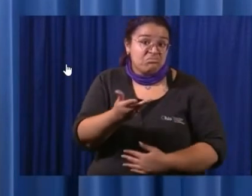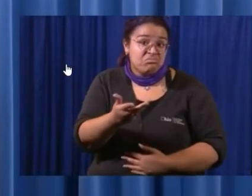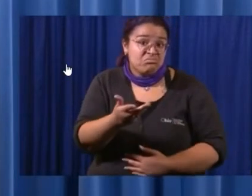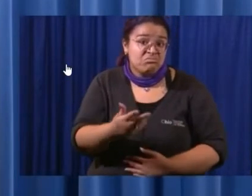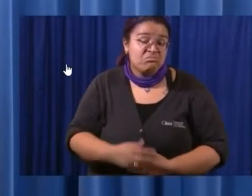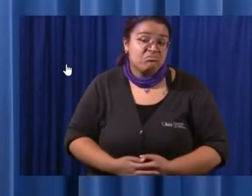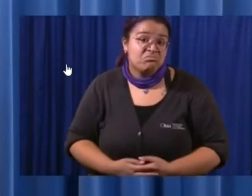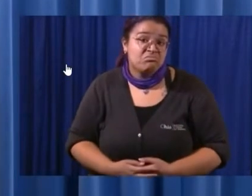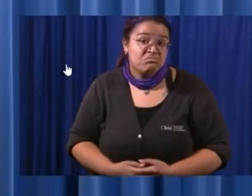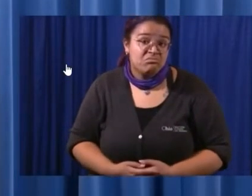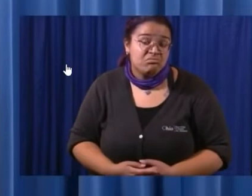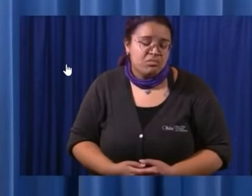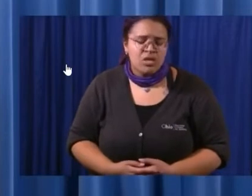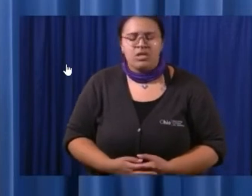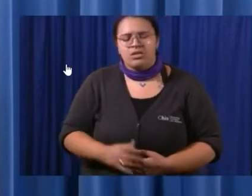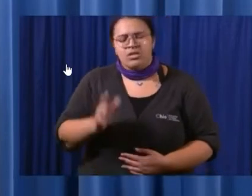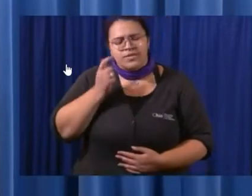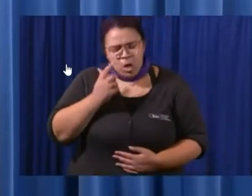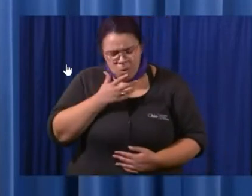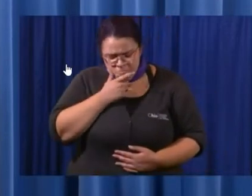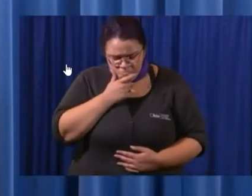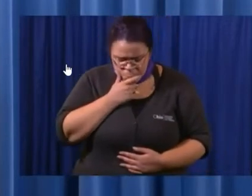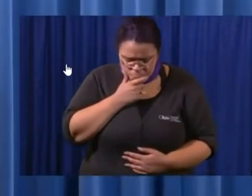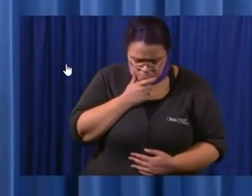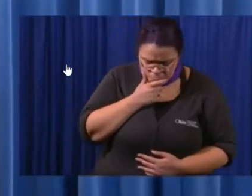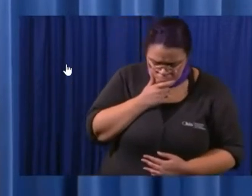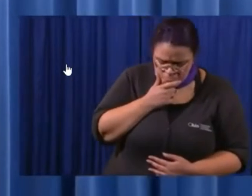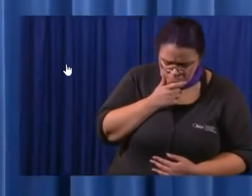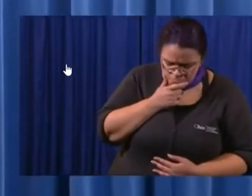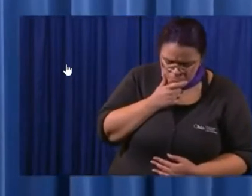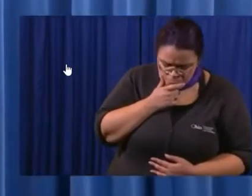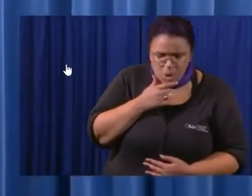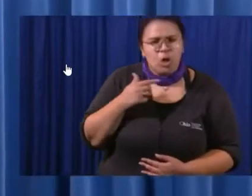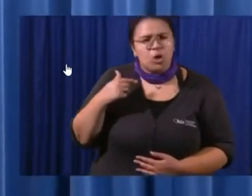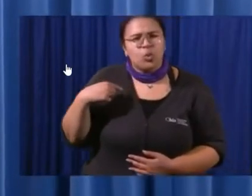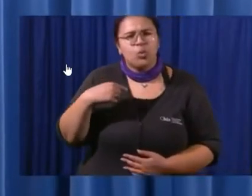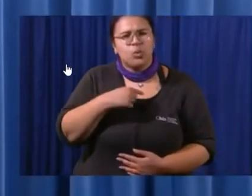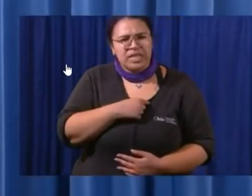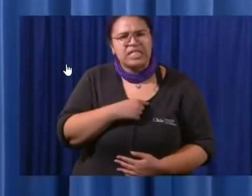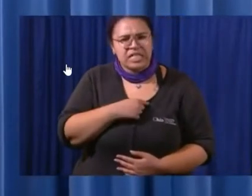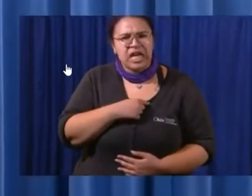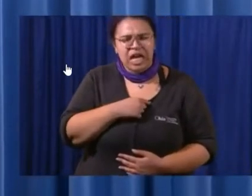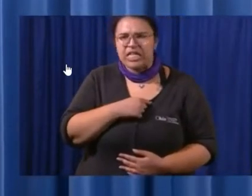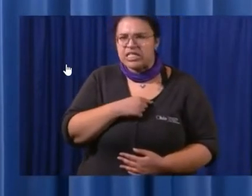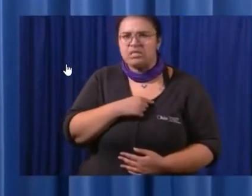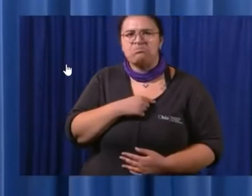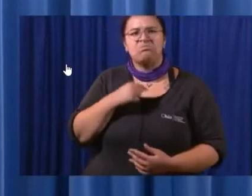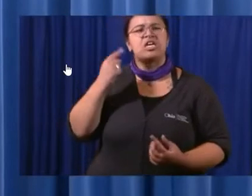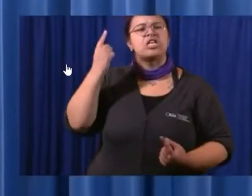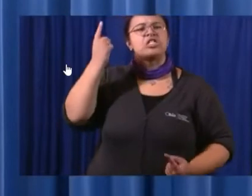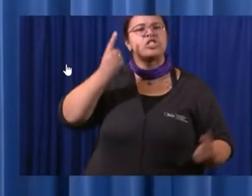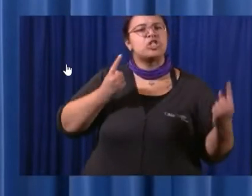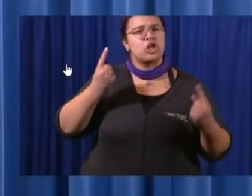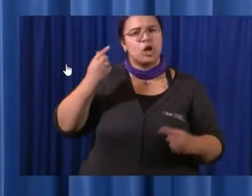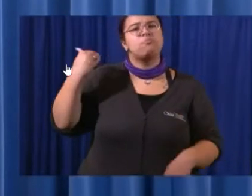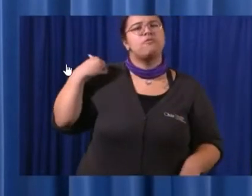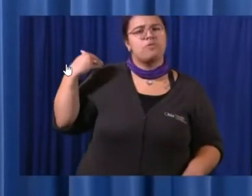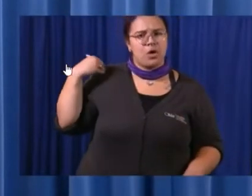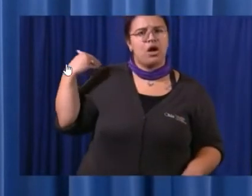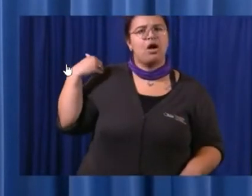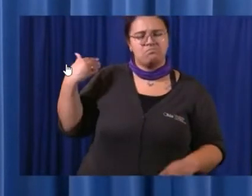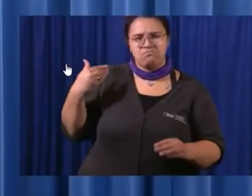Well, as you know, we've certainly looked at that statewide mandate, and I